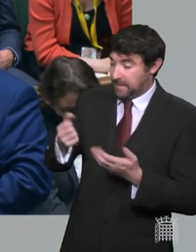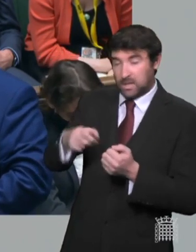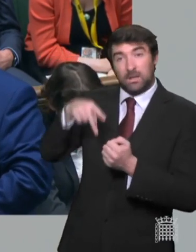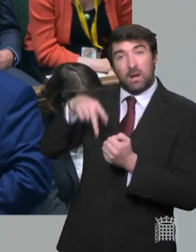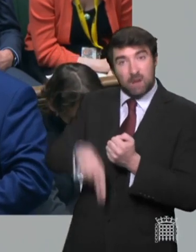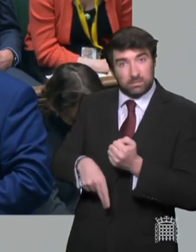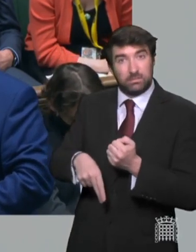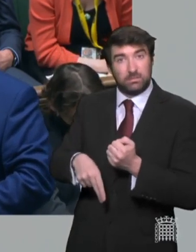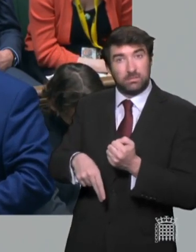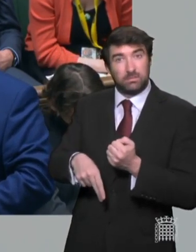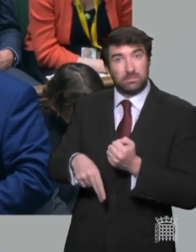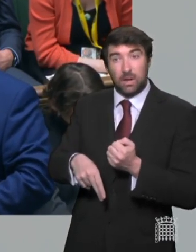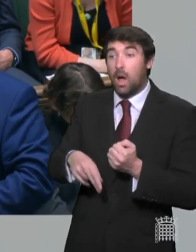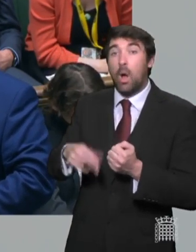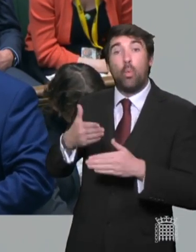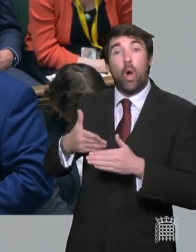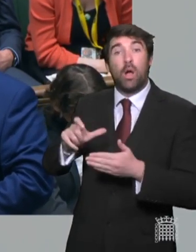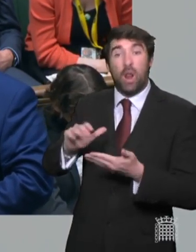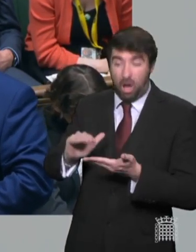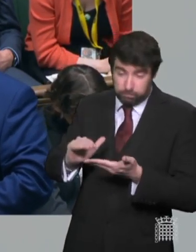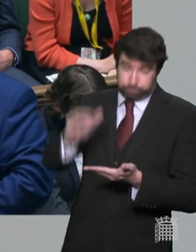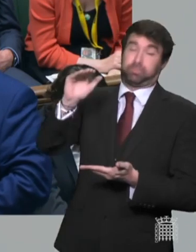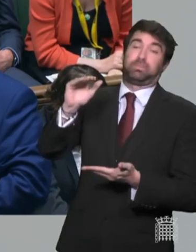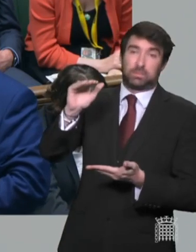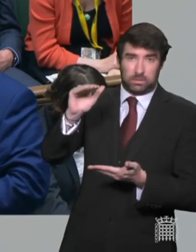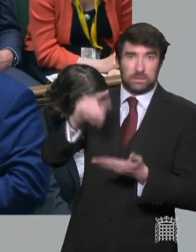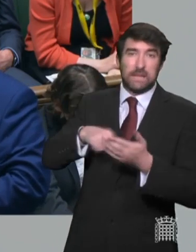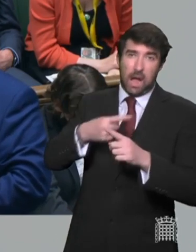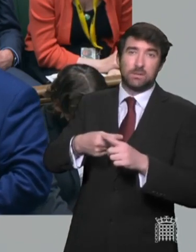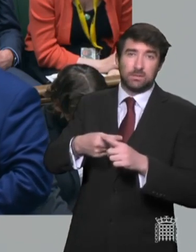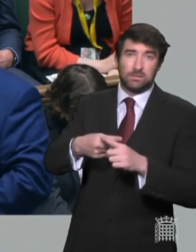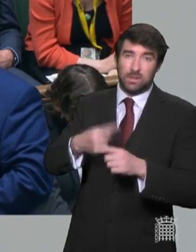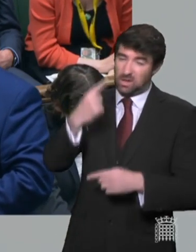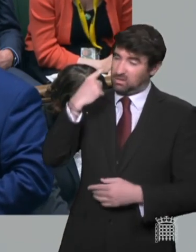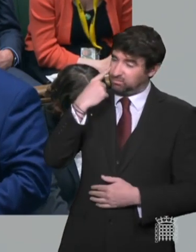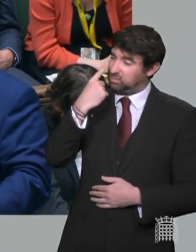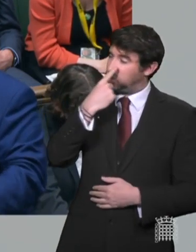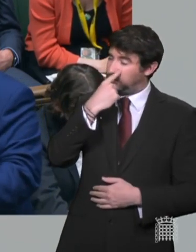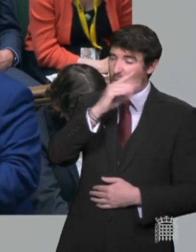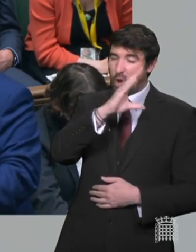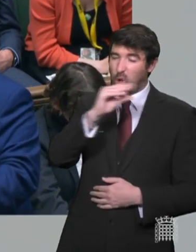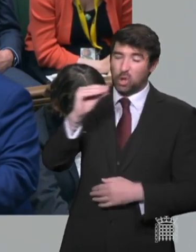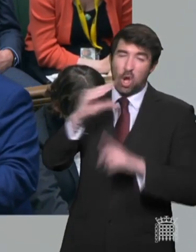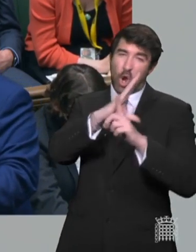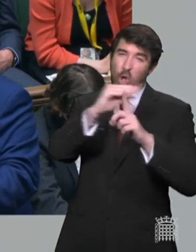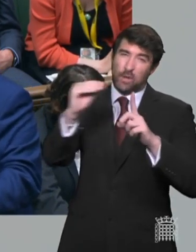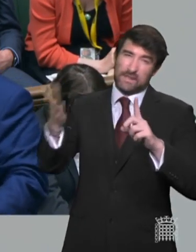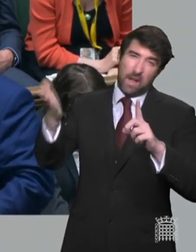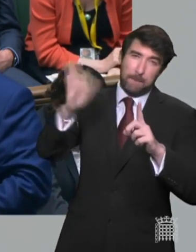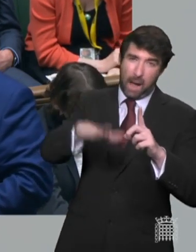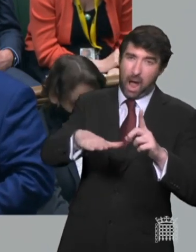doubt, this is the return of the Tories' austerity agenda. It is austerity